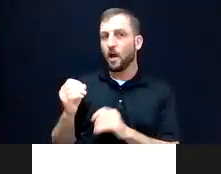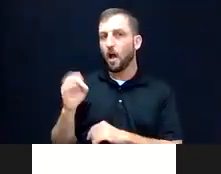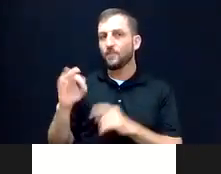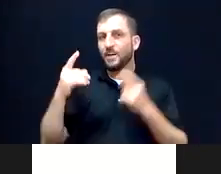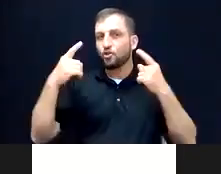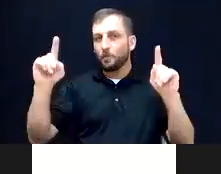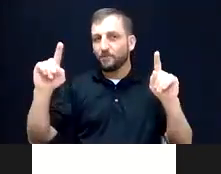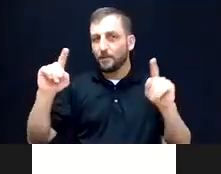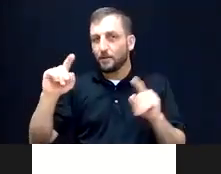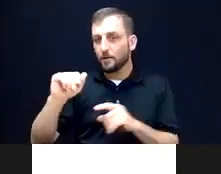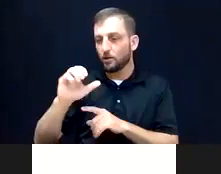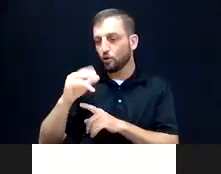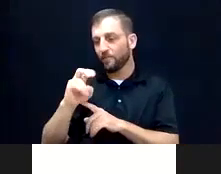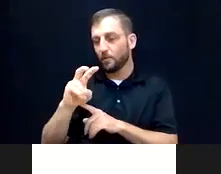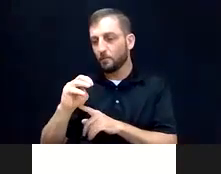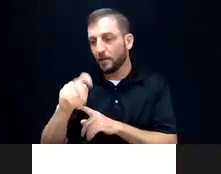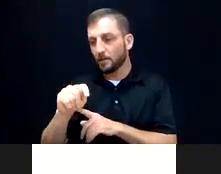achievements that the